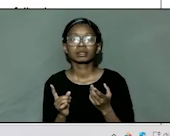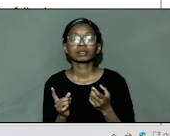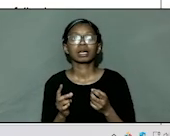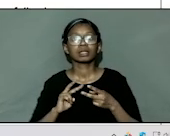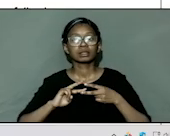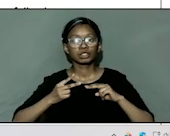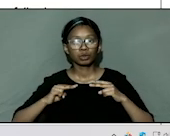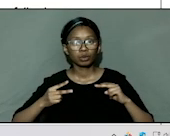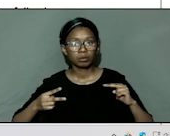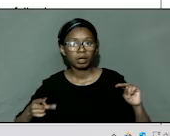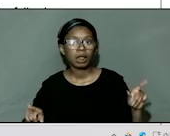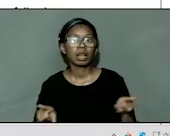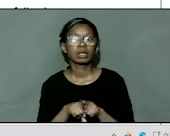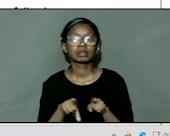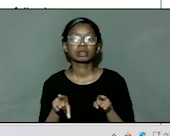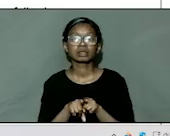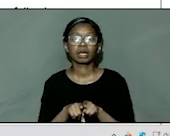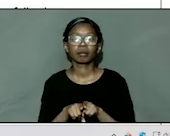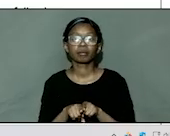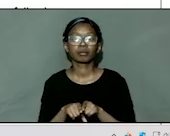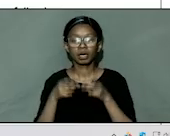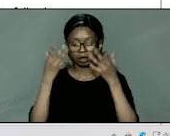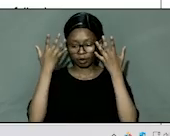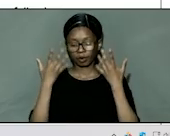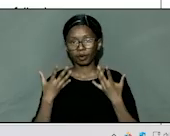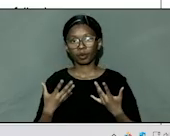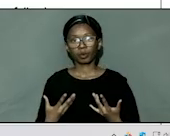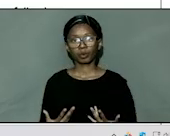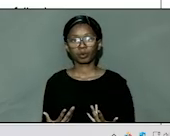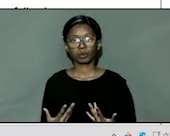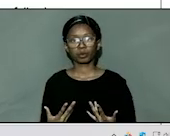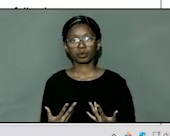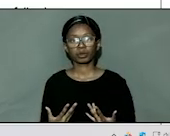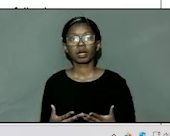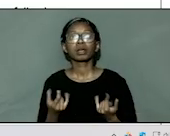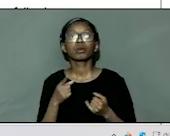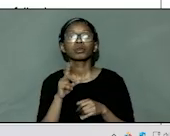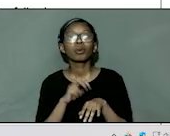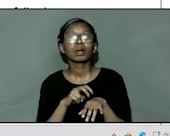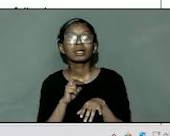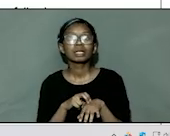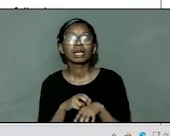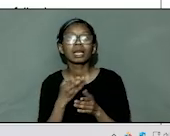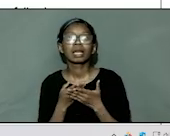phenotypically. You must be able to state the difference.